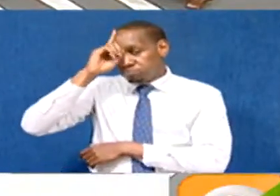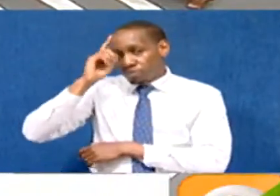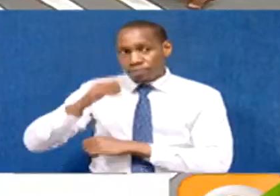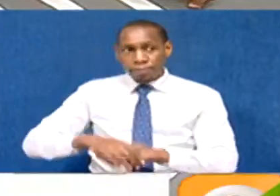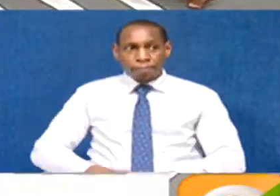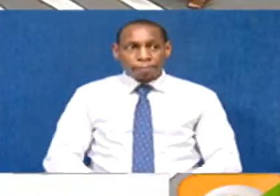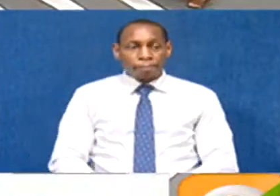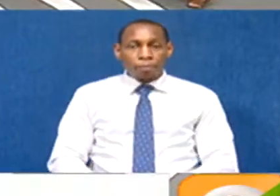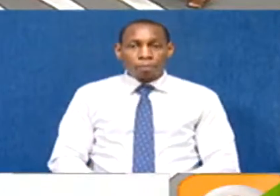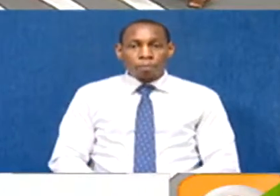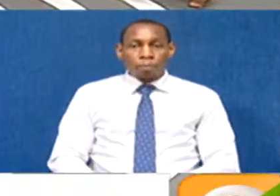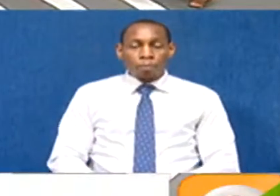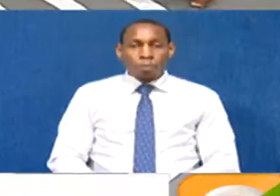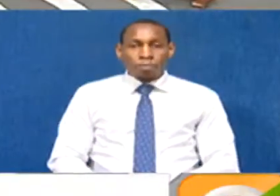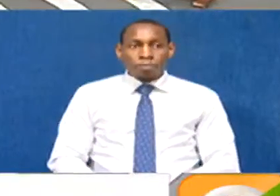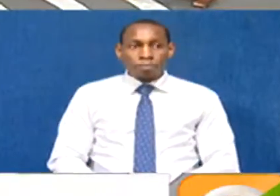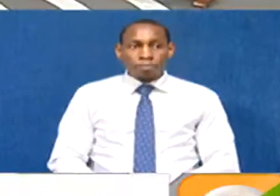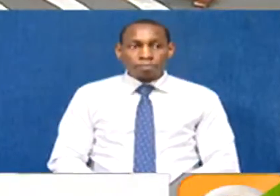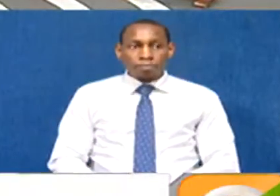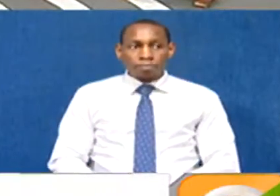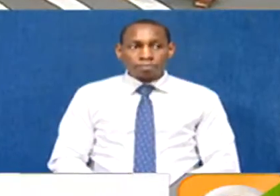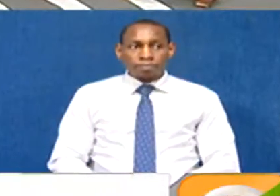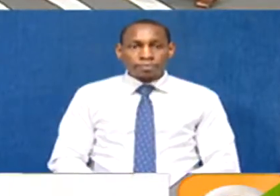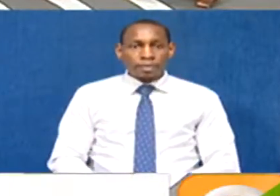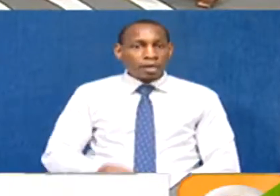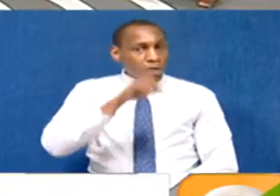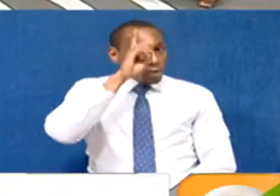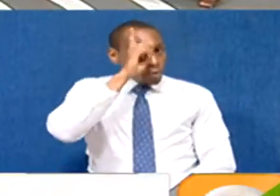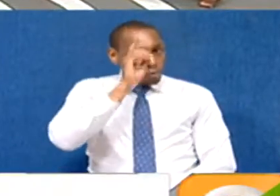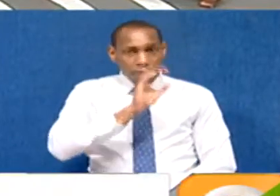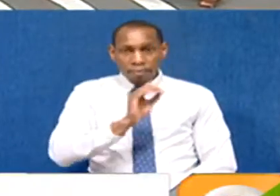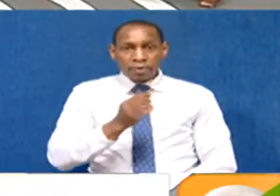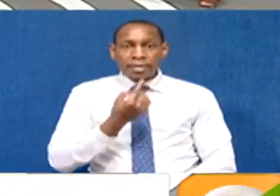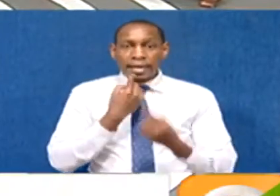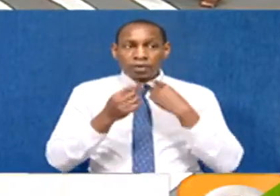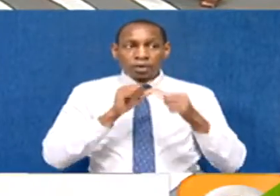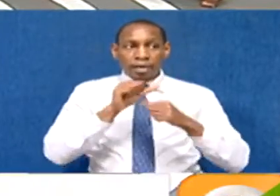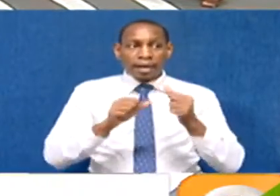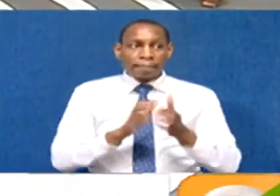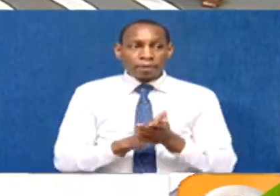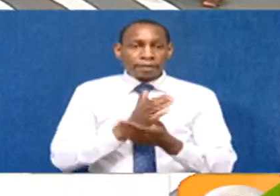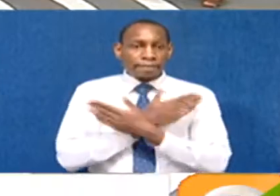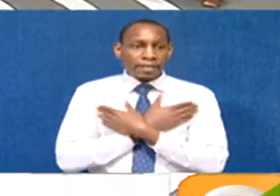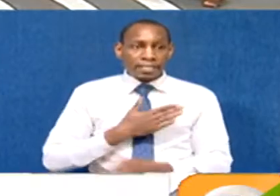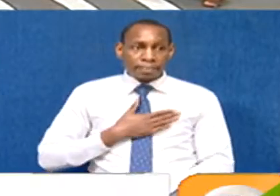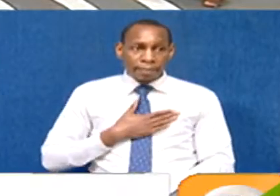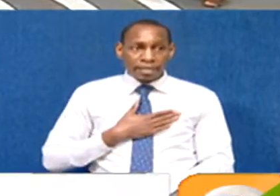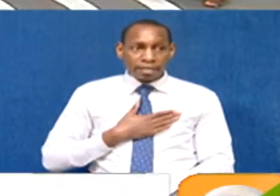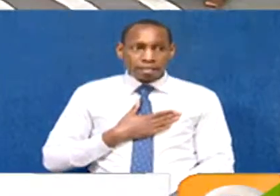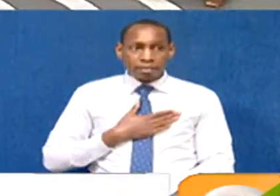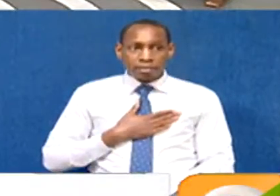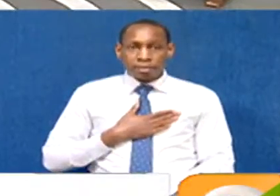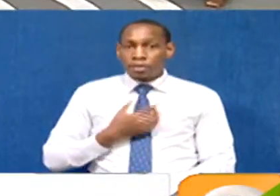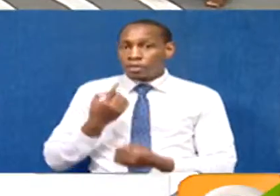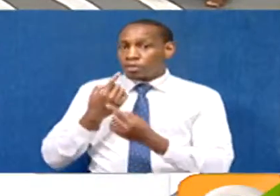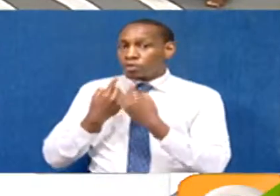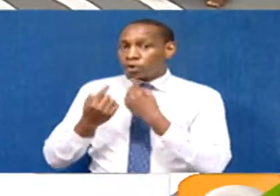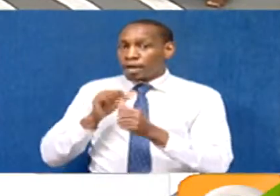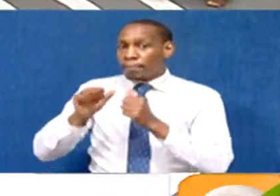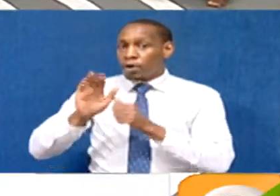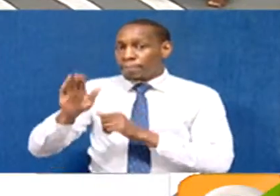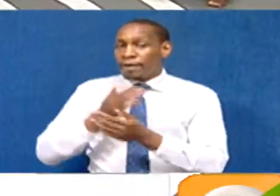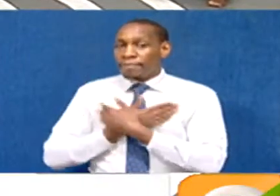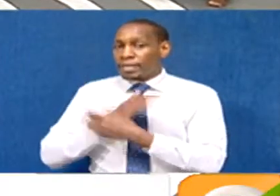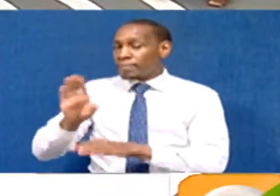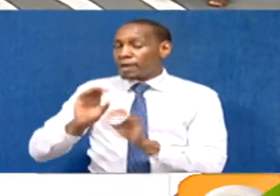ones who that. Have just been like a rumor mill here. We are not a rumor mill. I'm talking about my colleagues, Jeff. Let's talk about you, not your